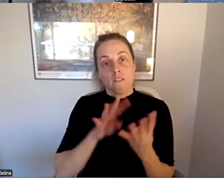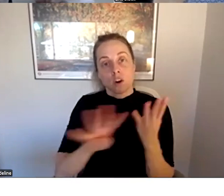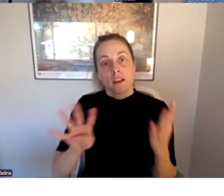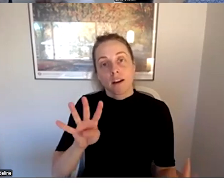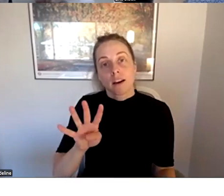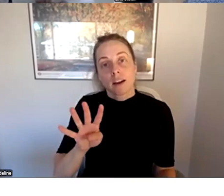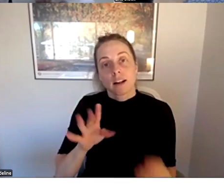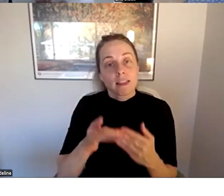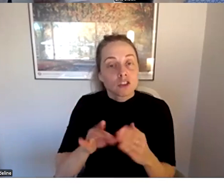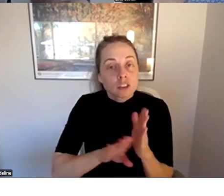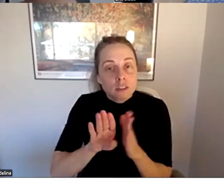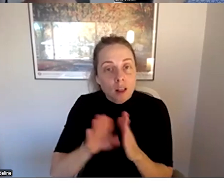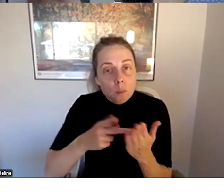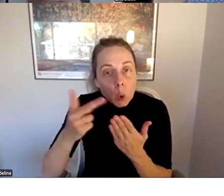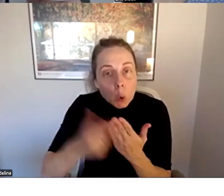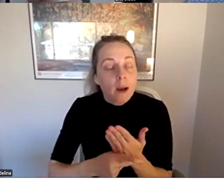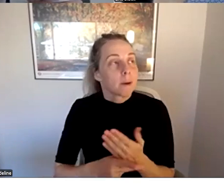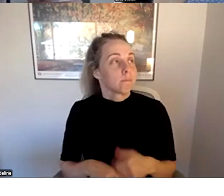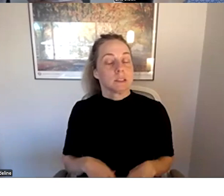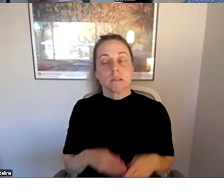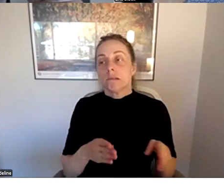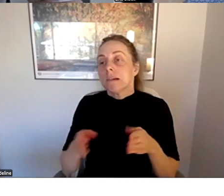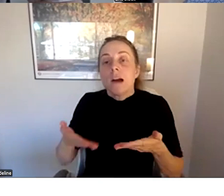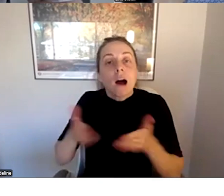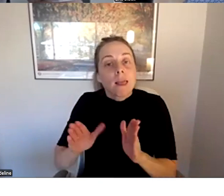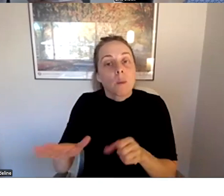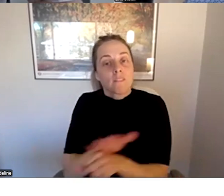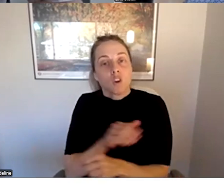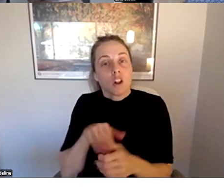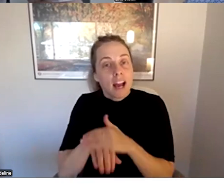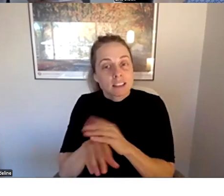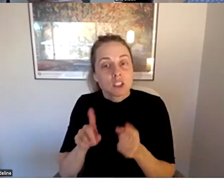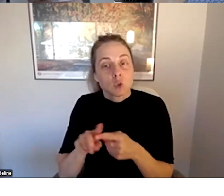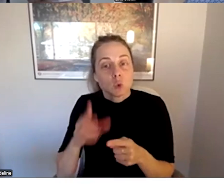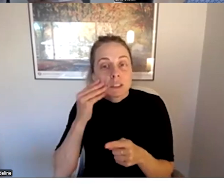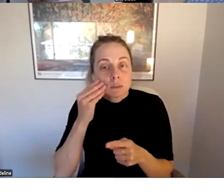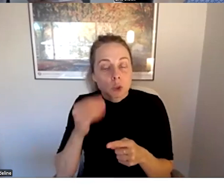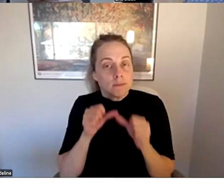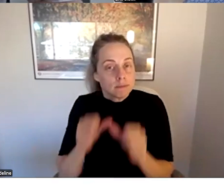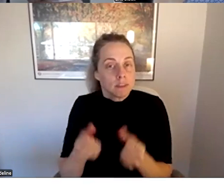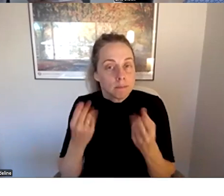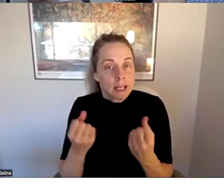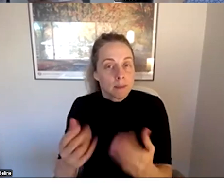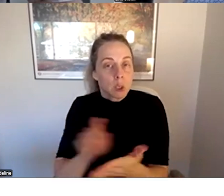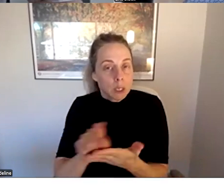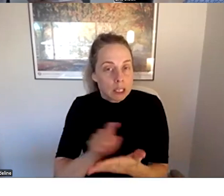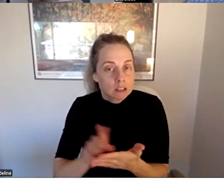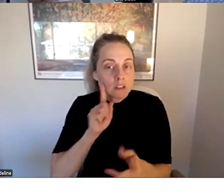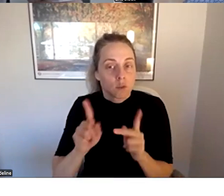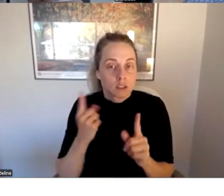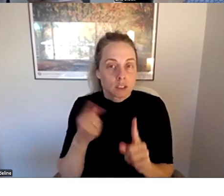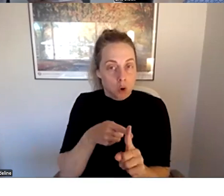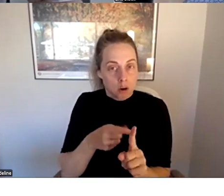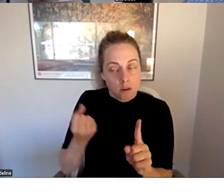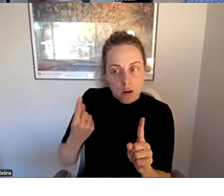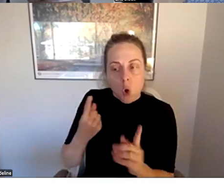programs, allowing full access to an experience that goes on for many, many weeks for someone to come to understand what it